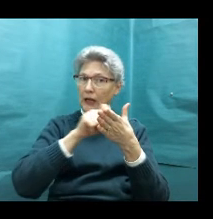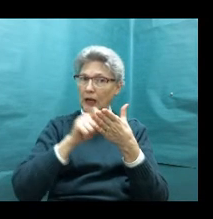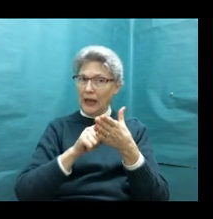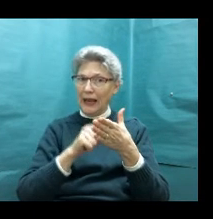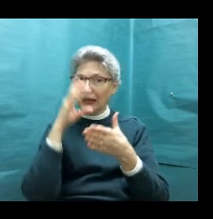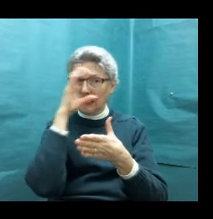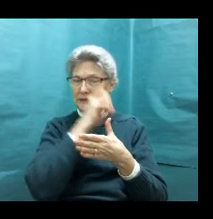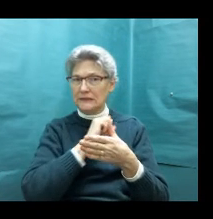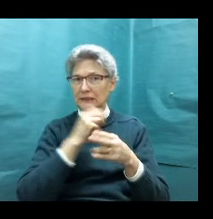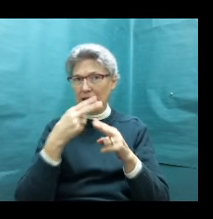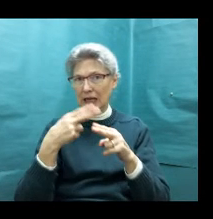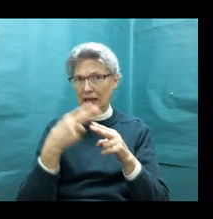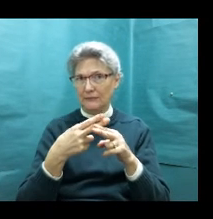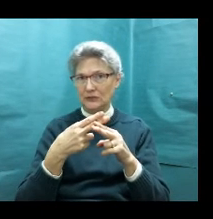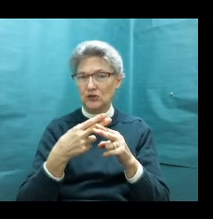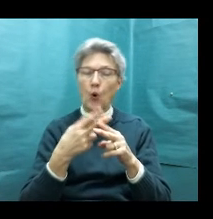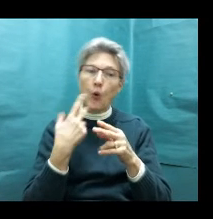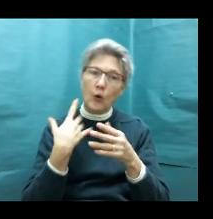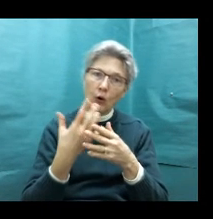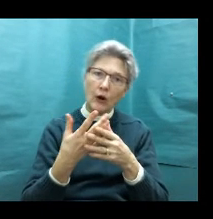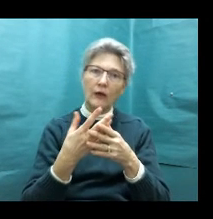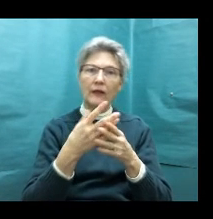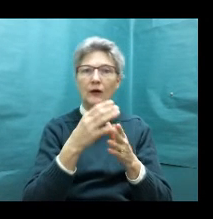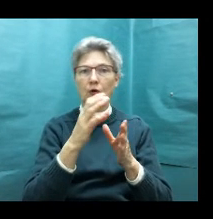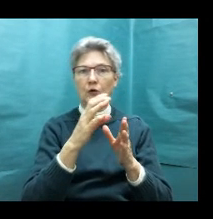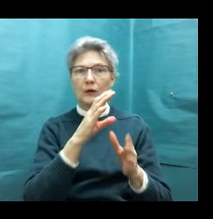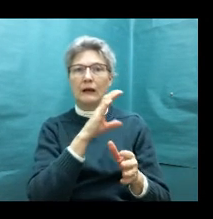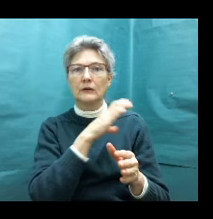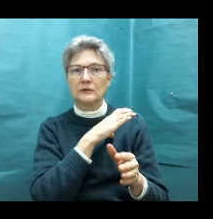review our notes. I'm going to be doing the same.